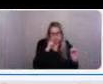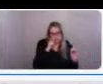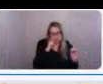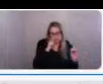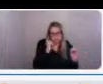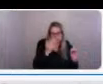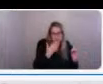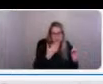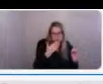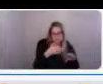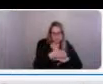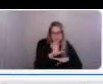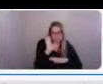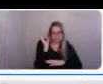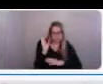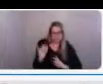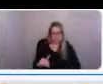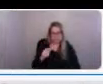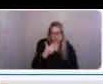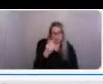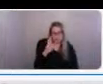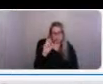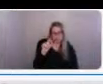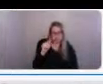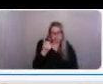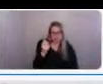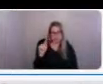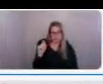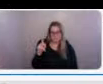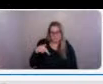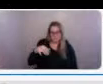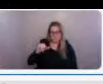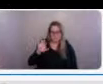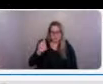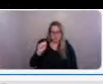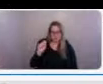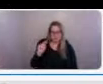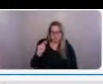thank you the next speaker will be georgetta pearson miss pearson